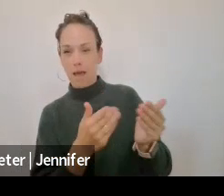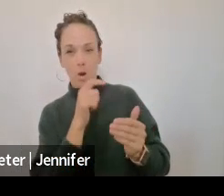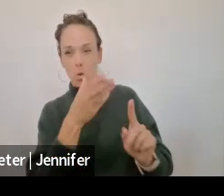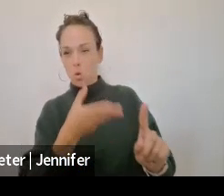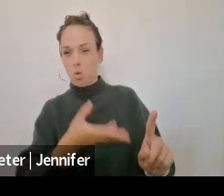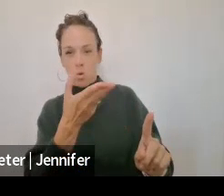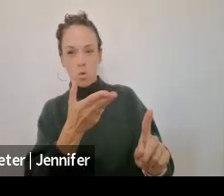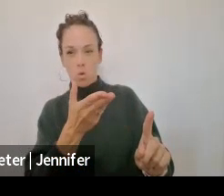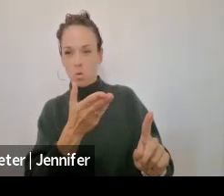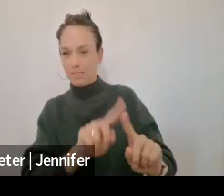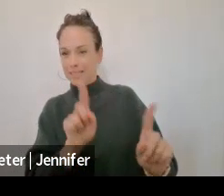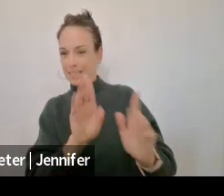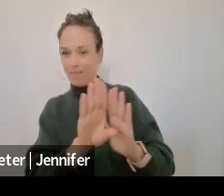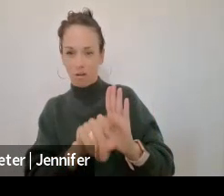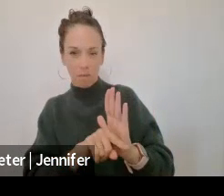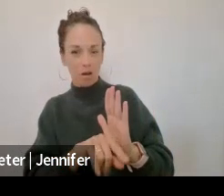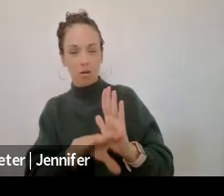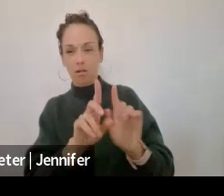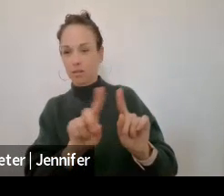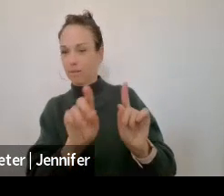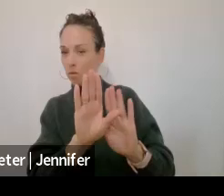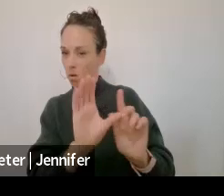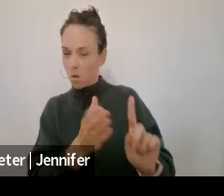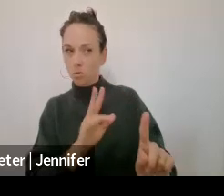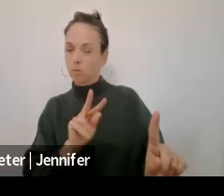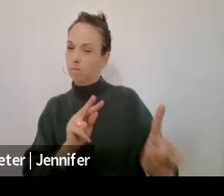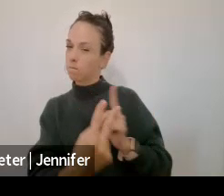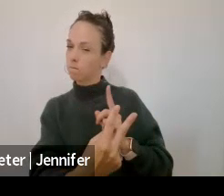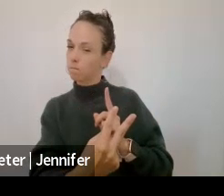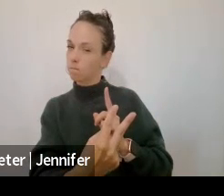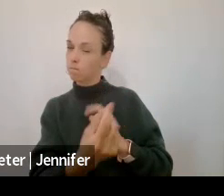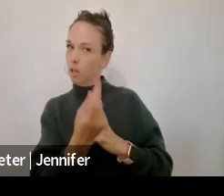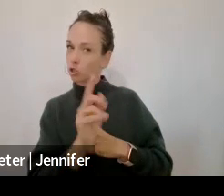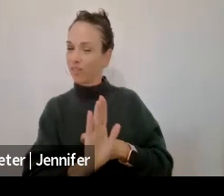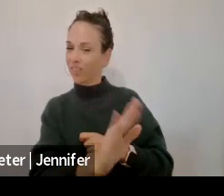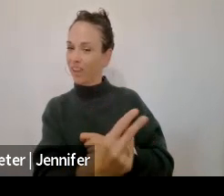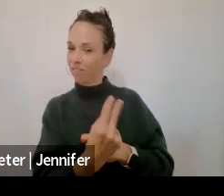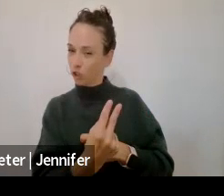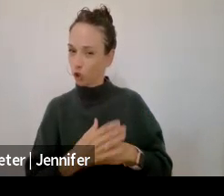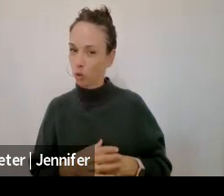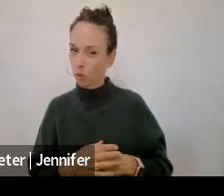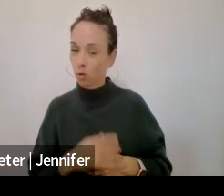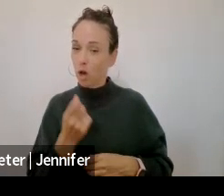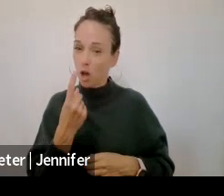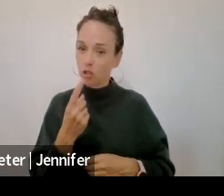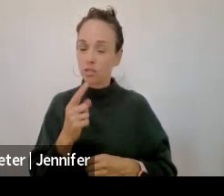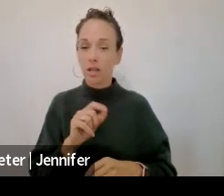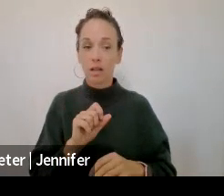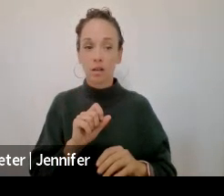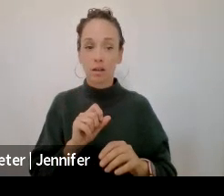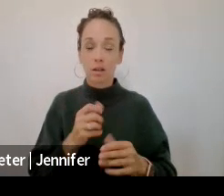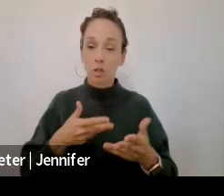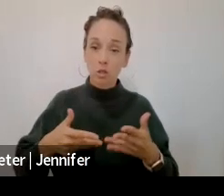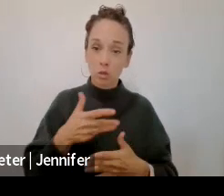from cultures different than our own, and to understand social and ethical norms of behavior.